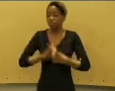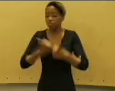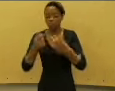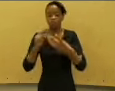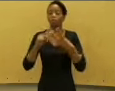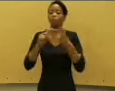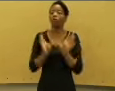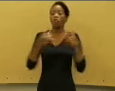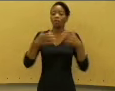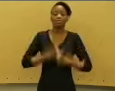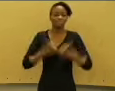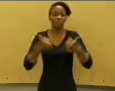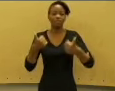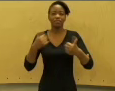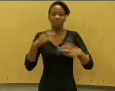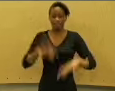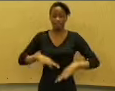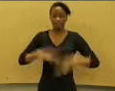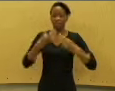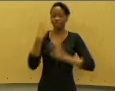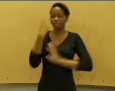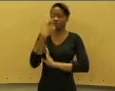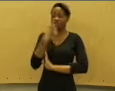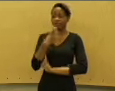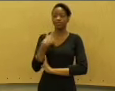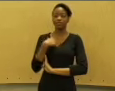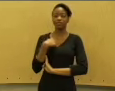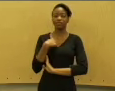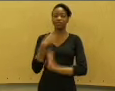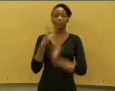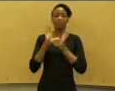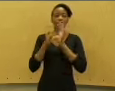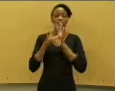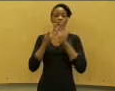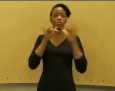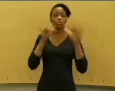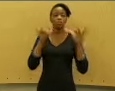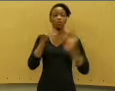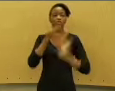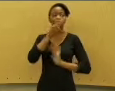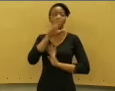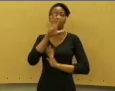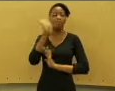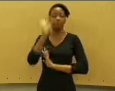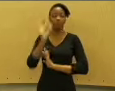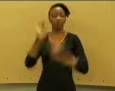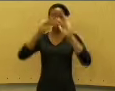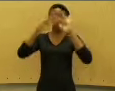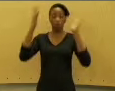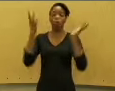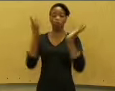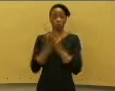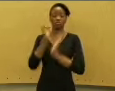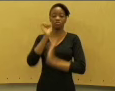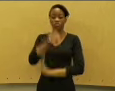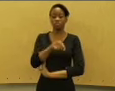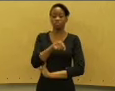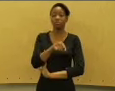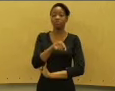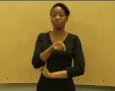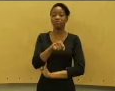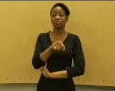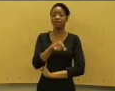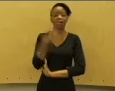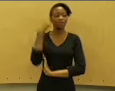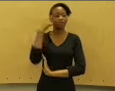classes, ask yourself, because disabled people are 25% of the world's population. There are 1.5 something